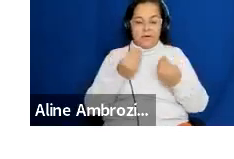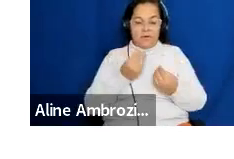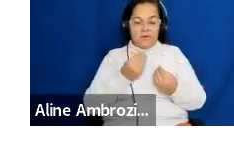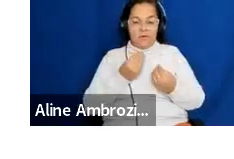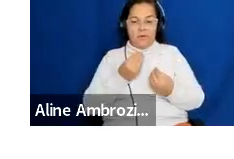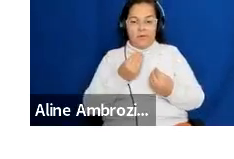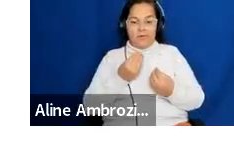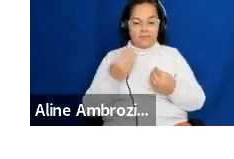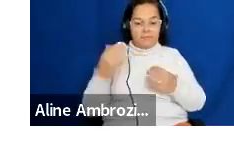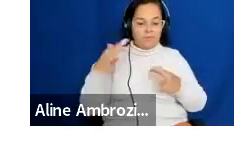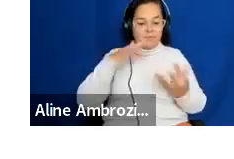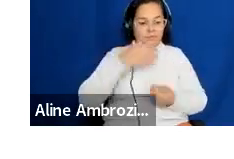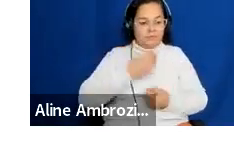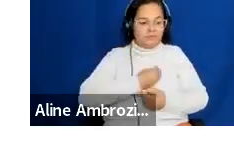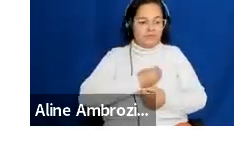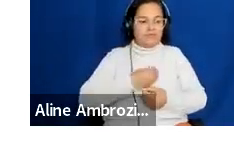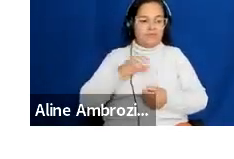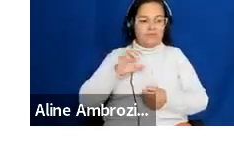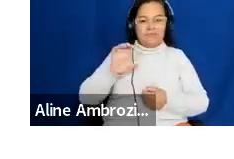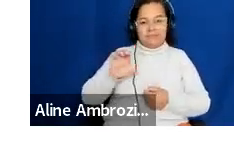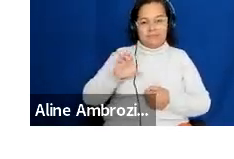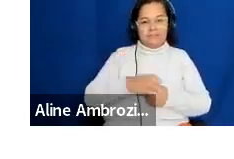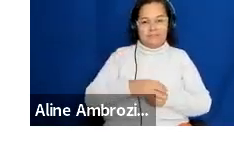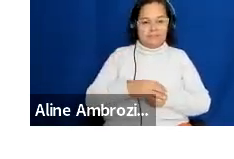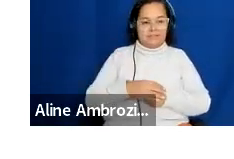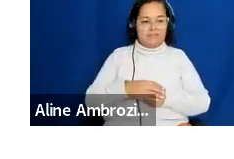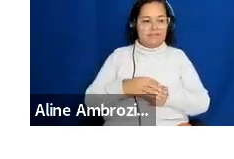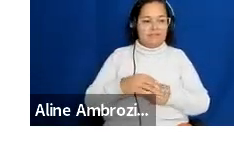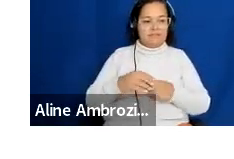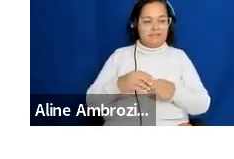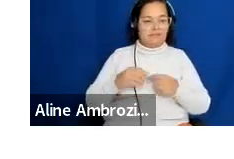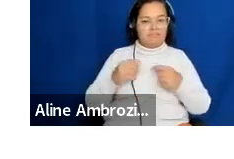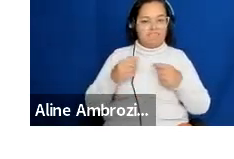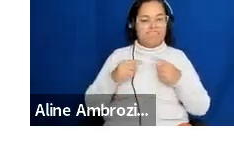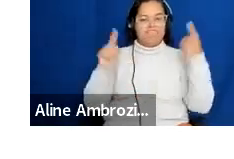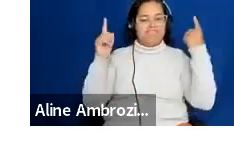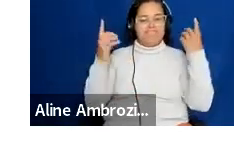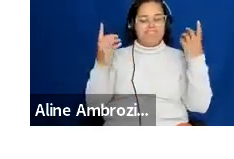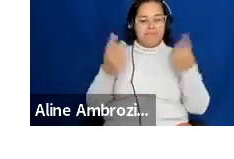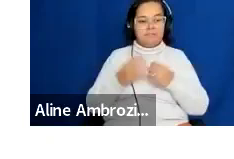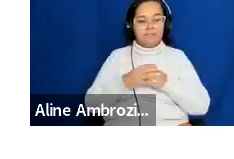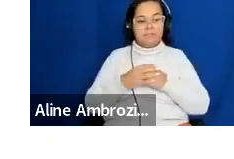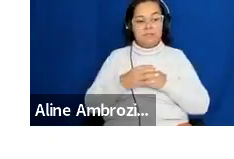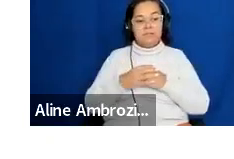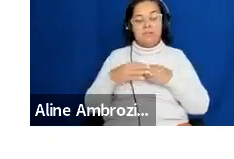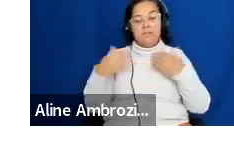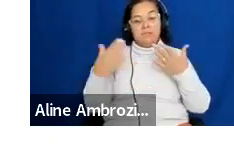know which way up the world should go.